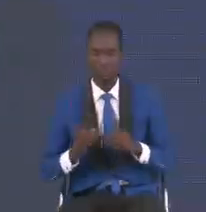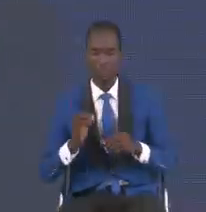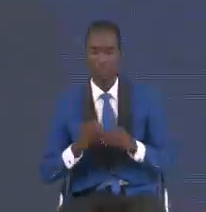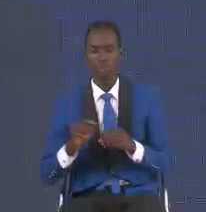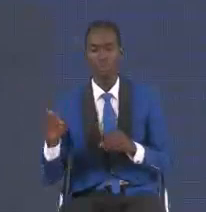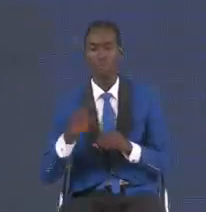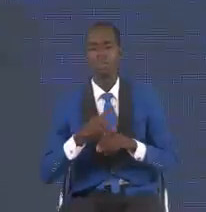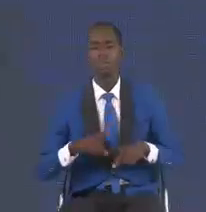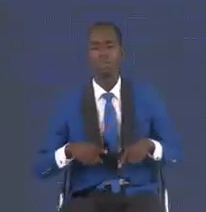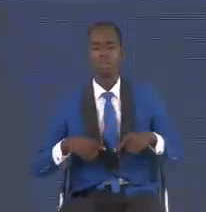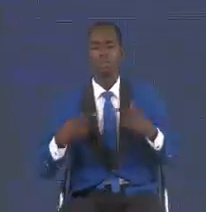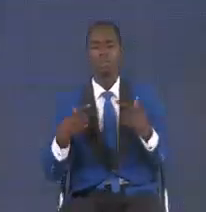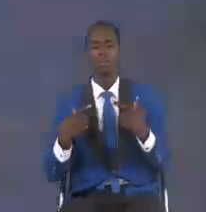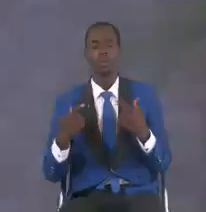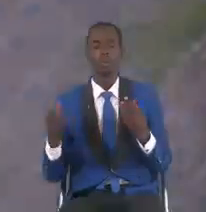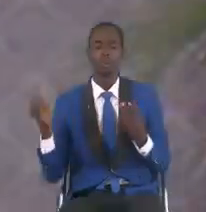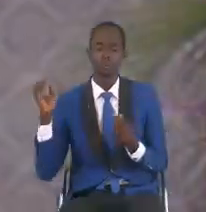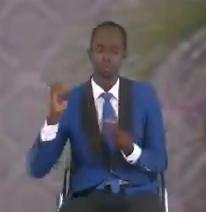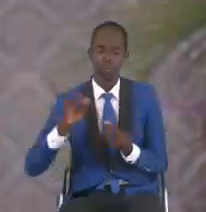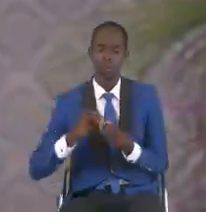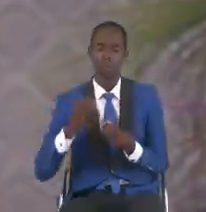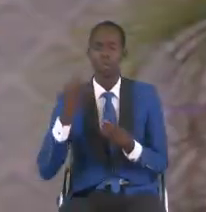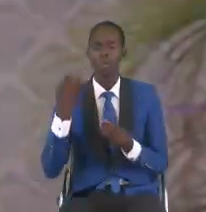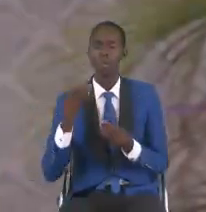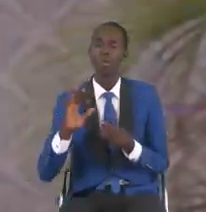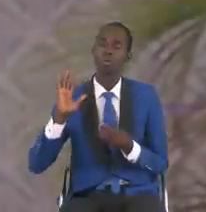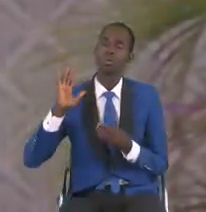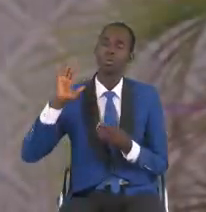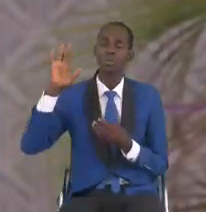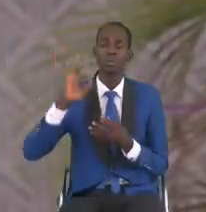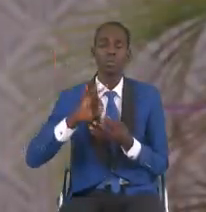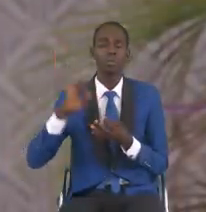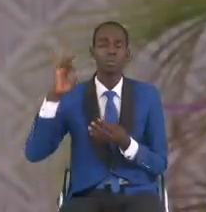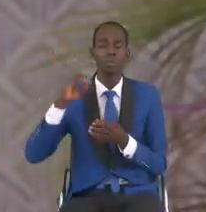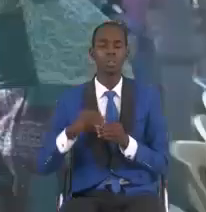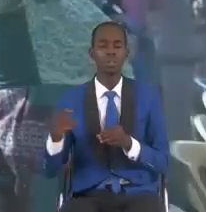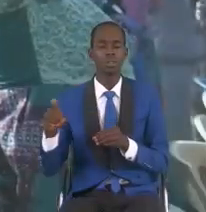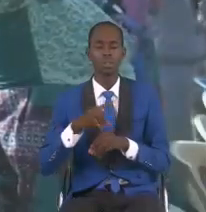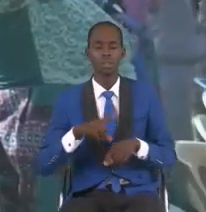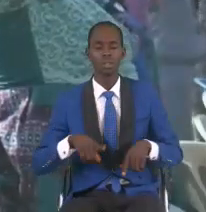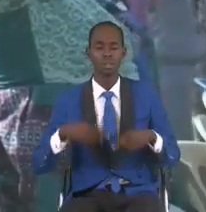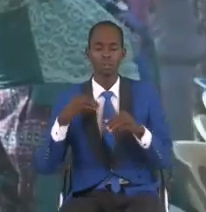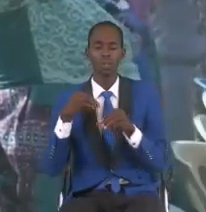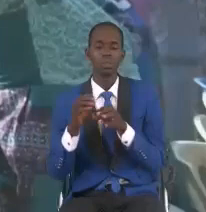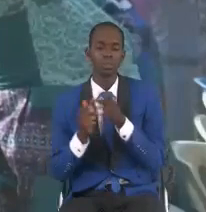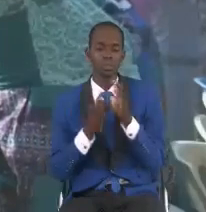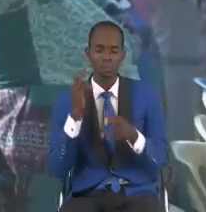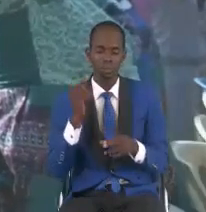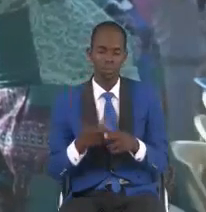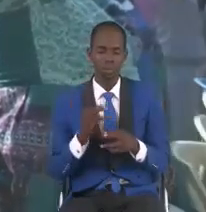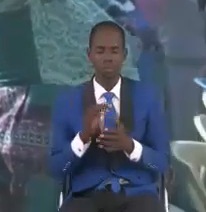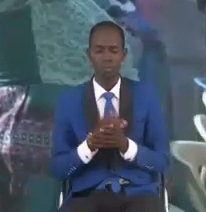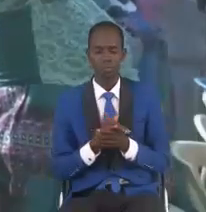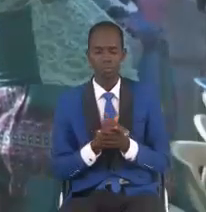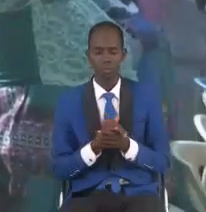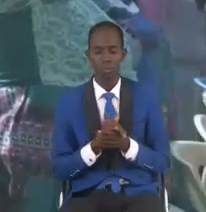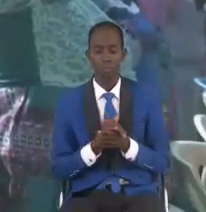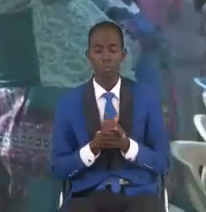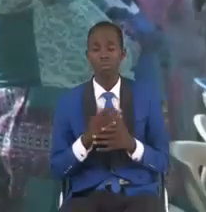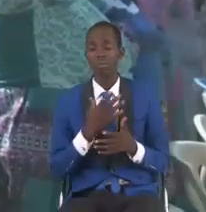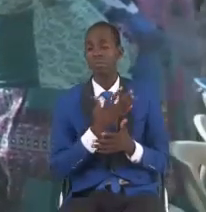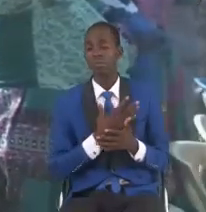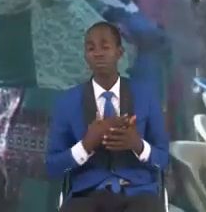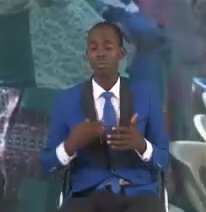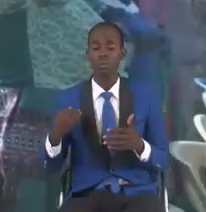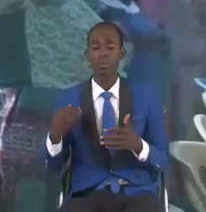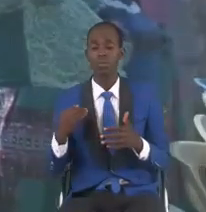lives. Amen. More of your spirit in their lives in Jesus' name. Amen. And real